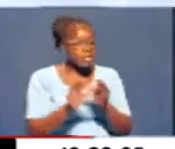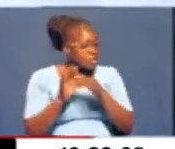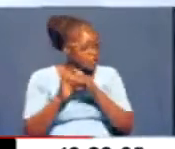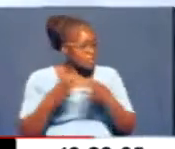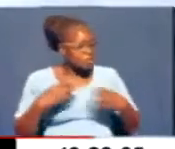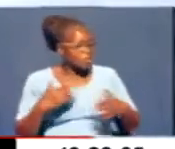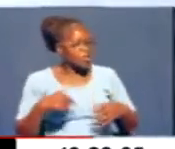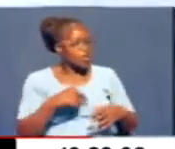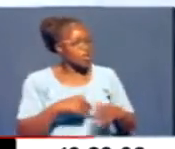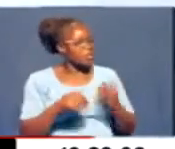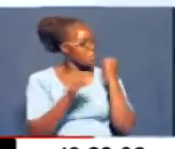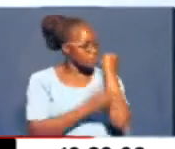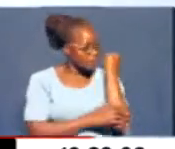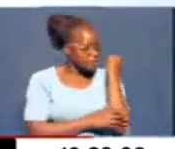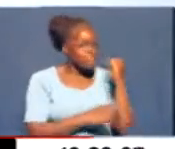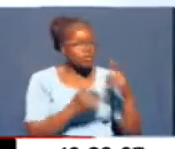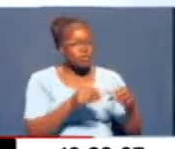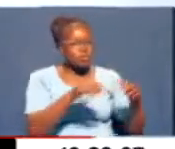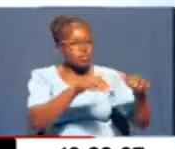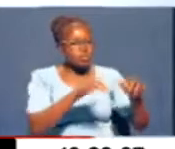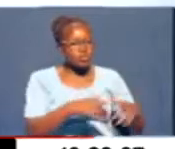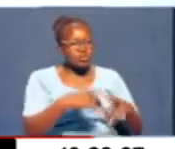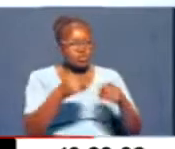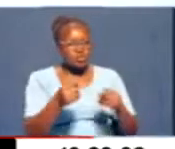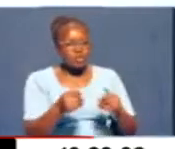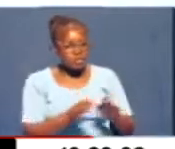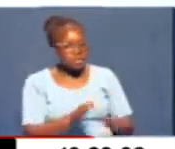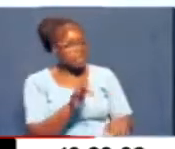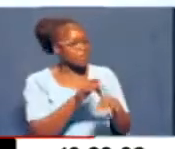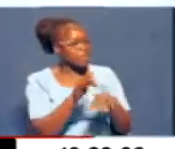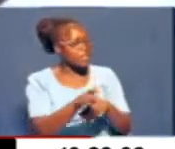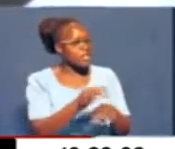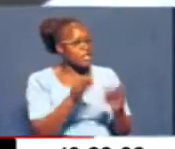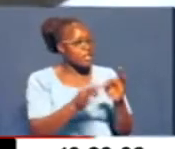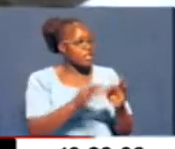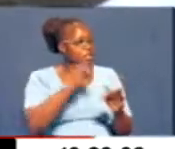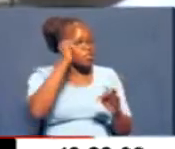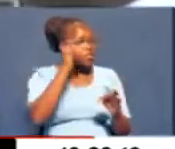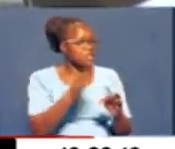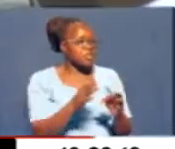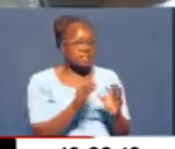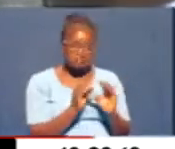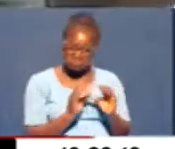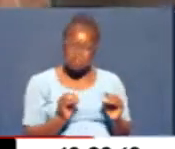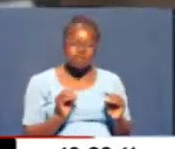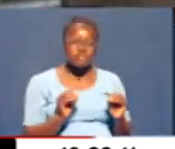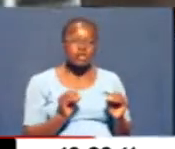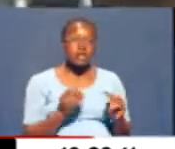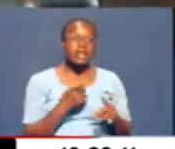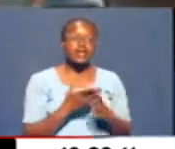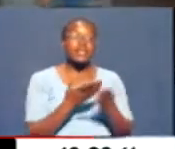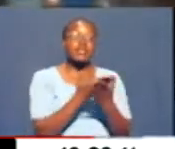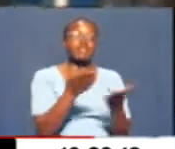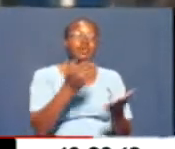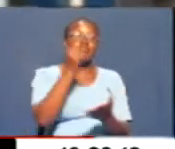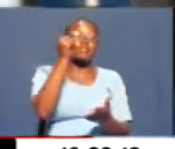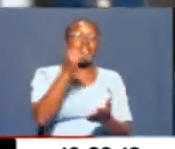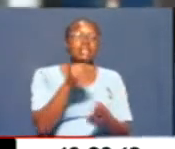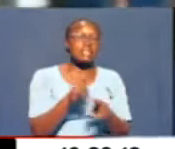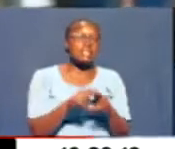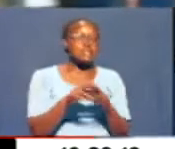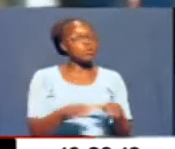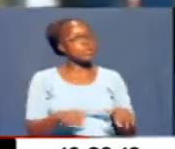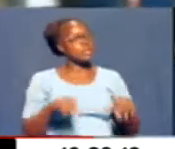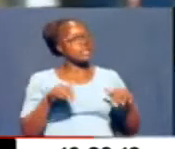bad. People will go to a funeral and they will leave early if there's no politician. But if there's a politician, they will sit and wait. And when the politician speaks, it